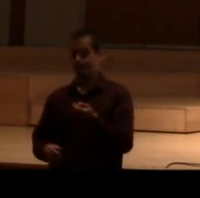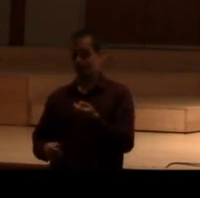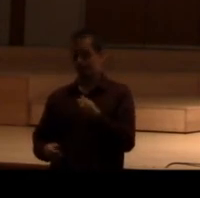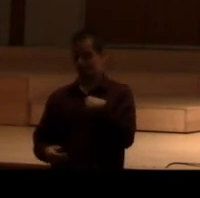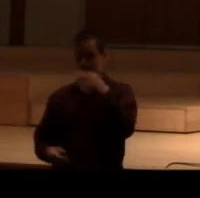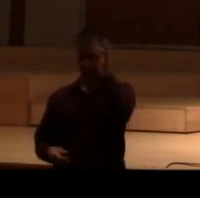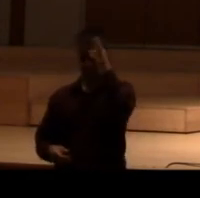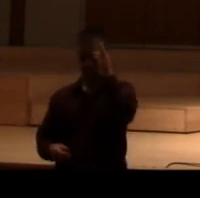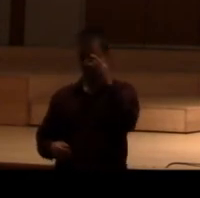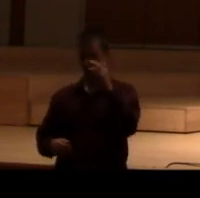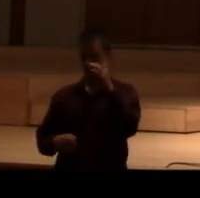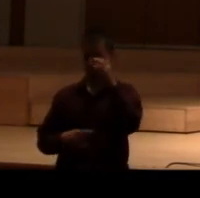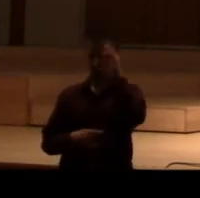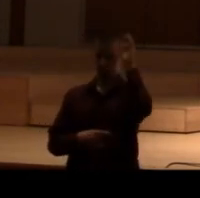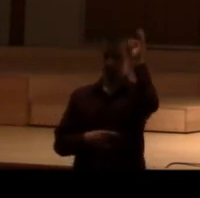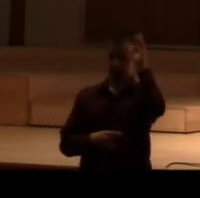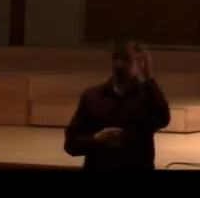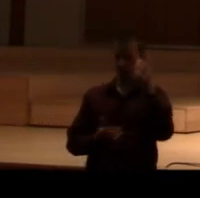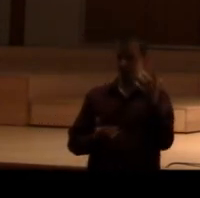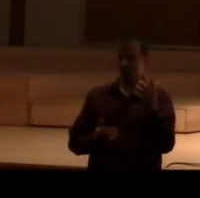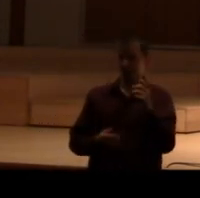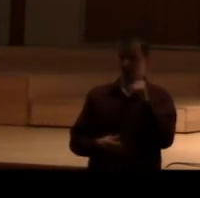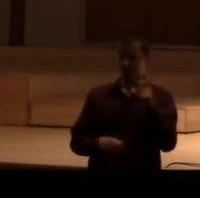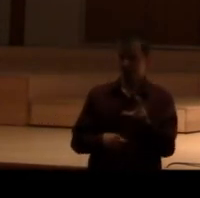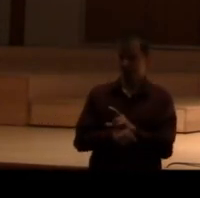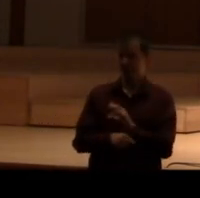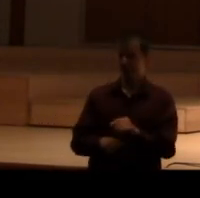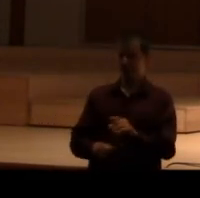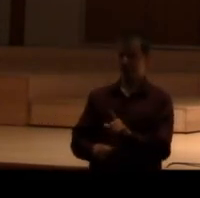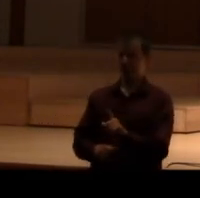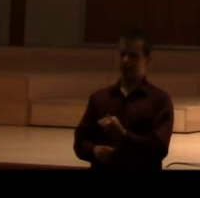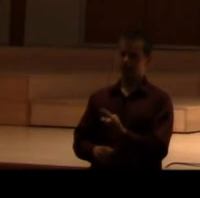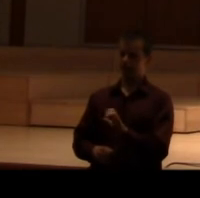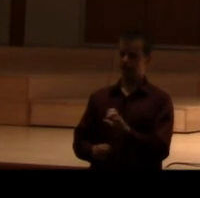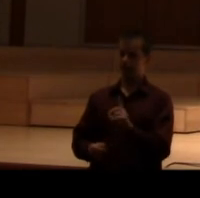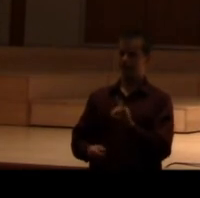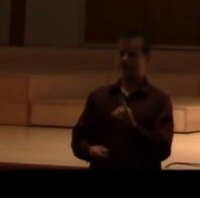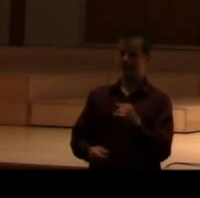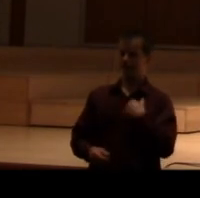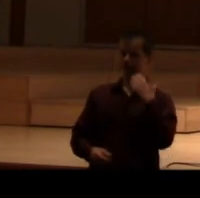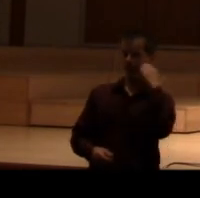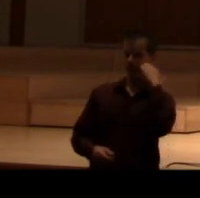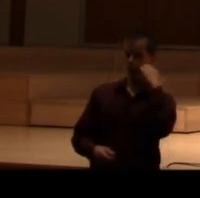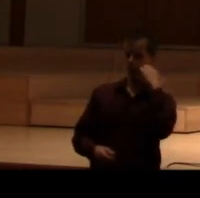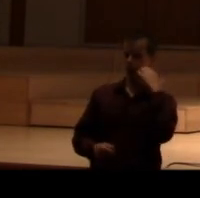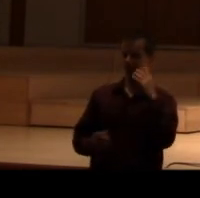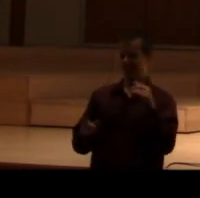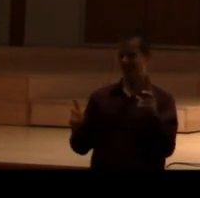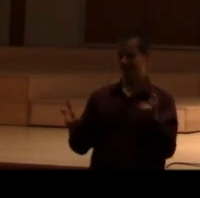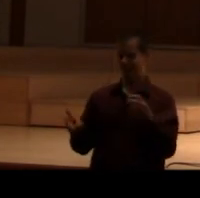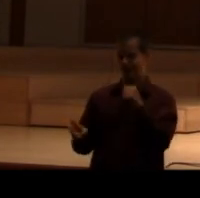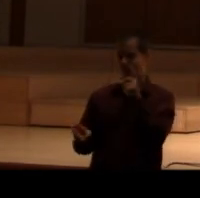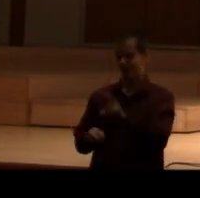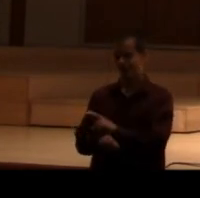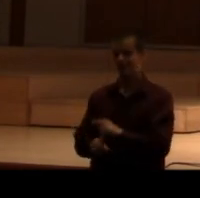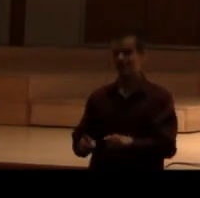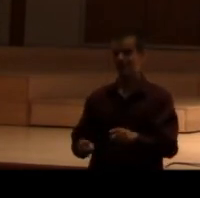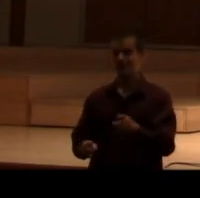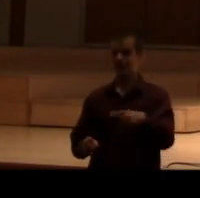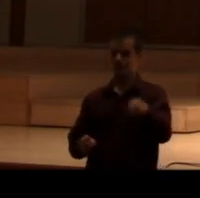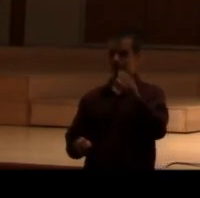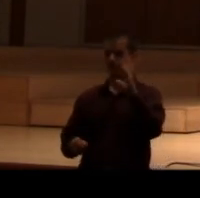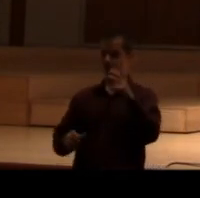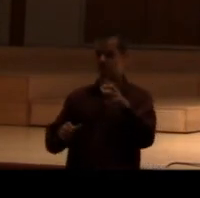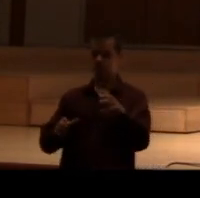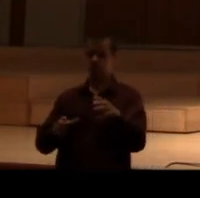little did I know, I should never ever use that phrase, but still, little did I know quite how precocious they were. Since they seemed to know a lot, I